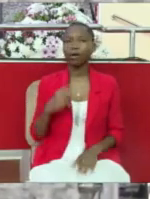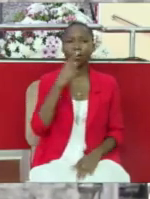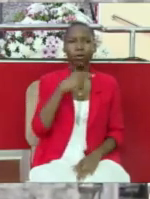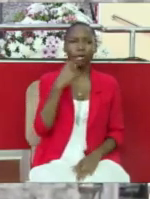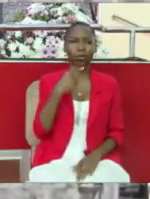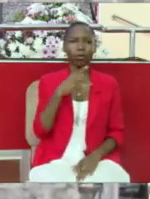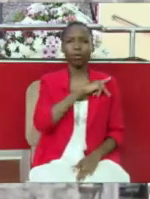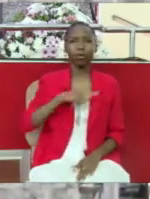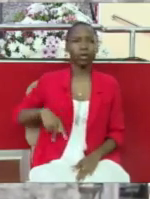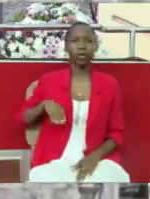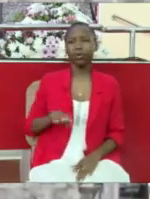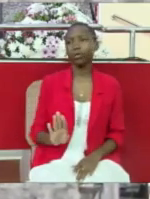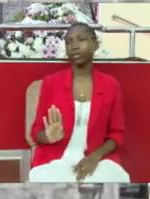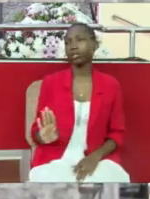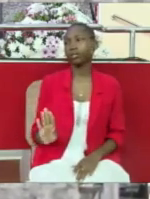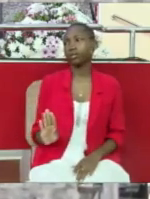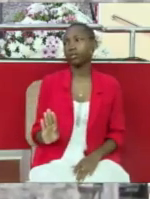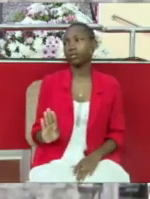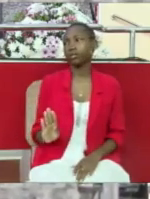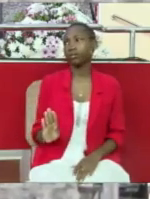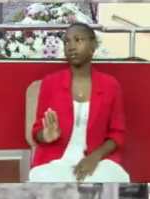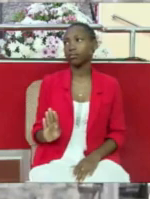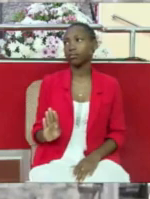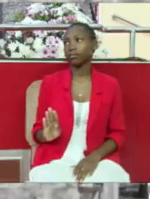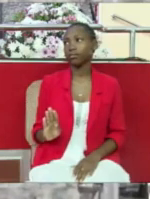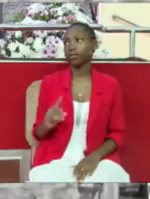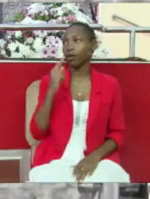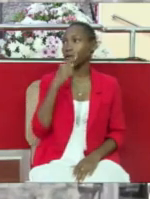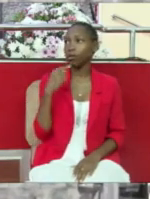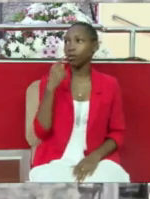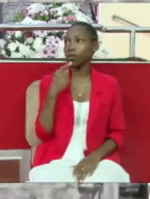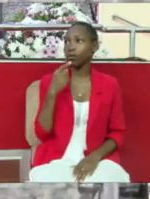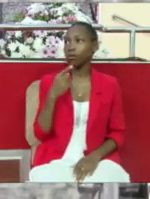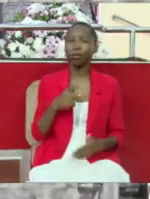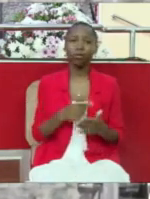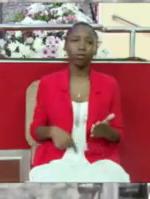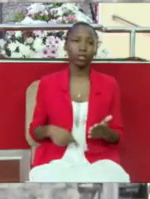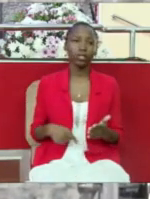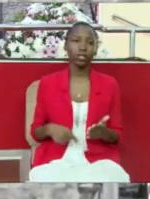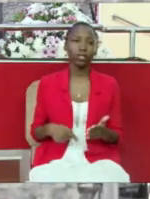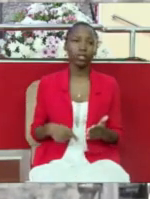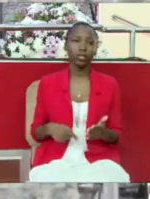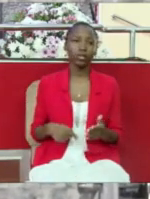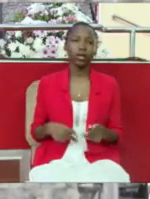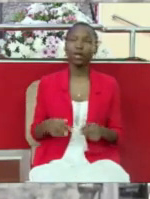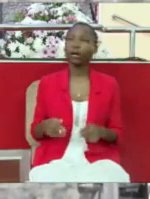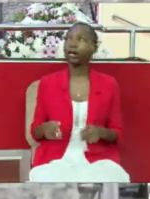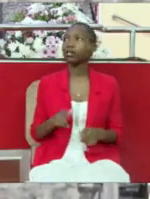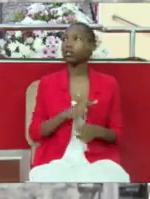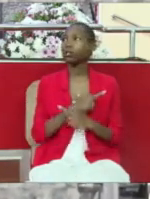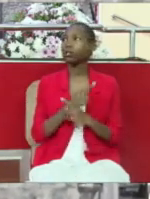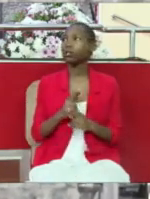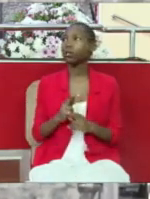what has been your king in your life? Ni nini kimekuwa mfalme katika maisha yako? Or what has ruled you this far? Ni nani ama ni